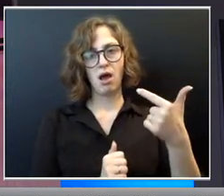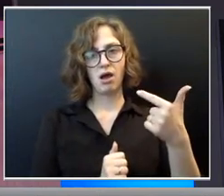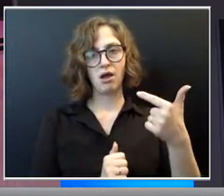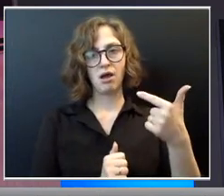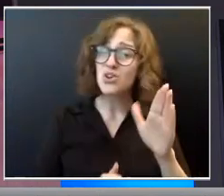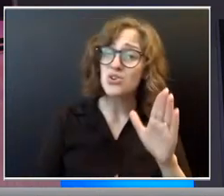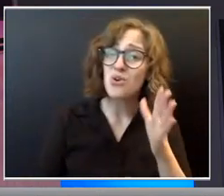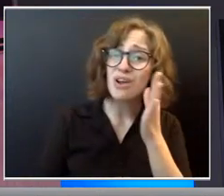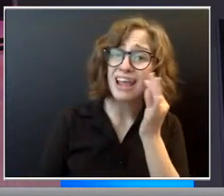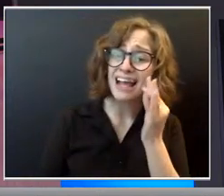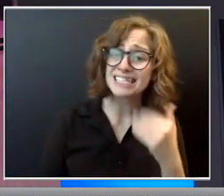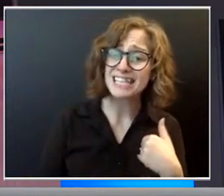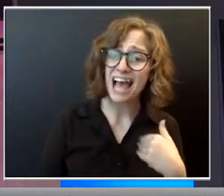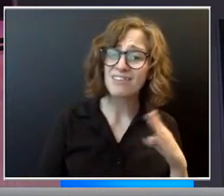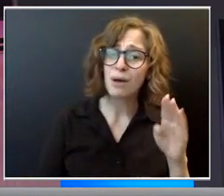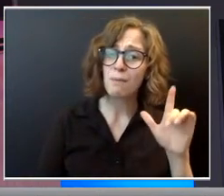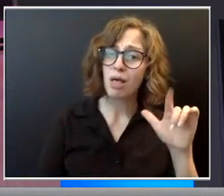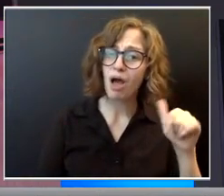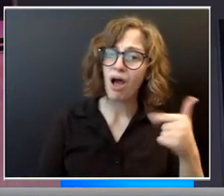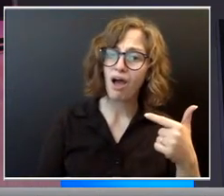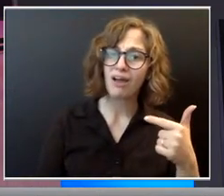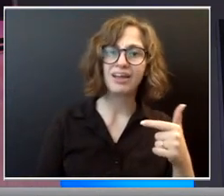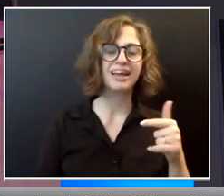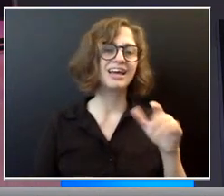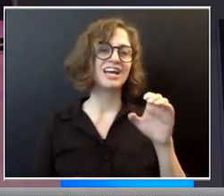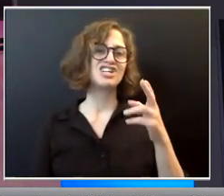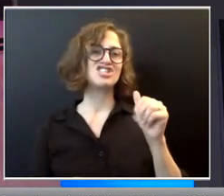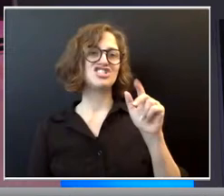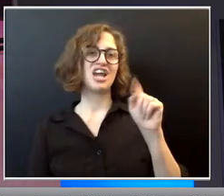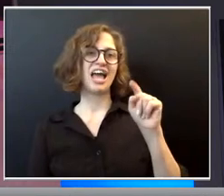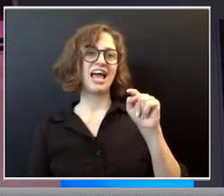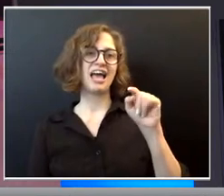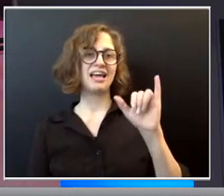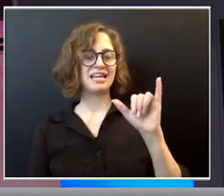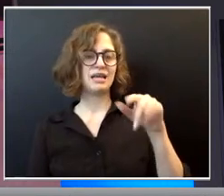to know. Cattypusschronicles.com. the